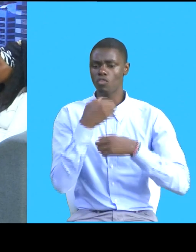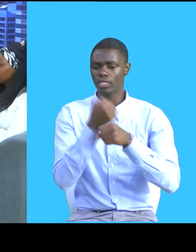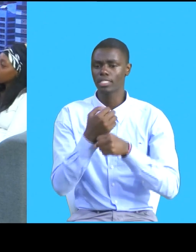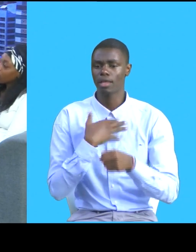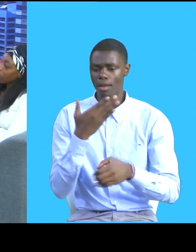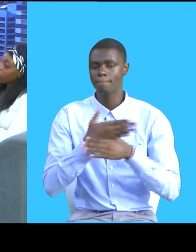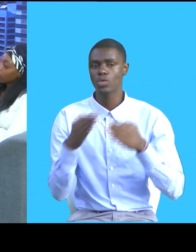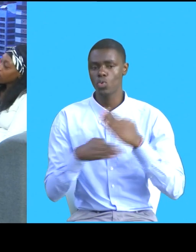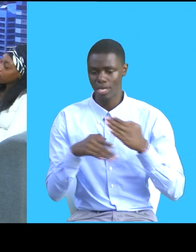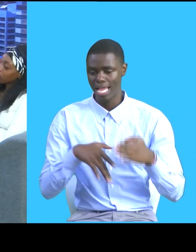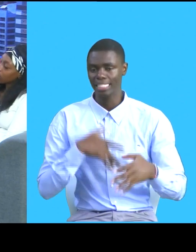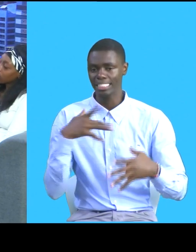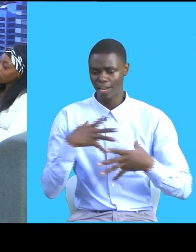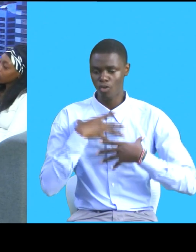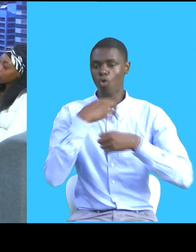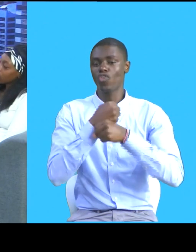self-esteem will be better.